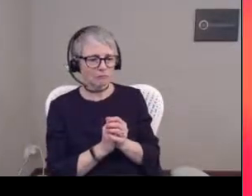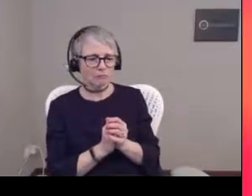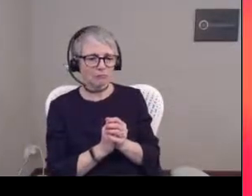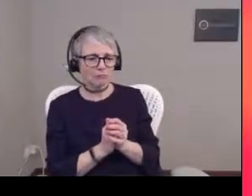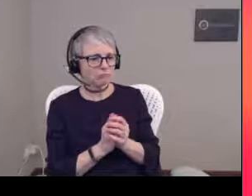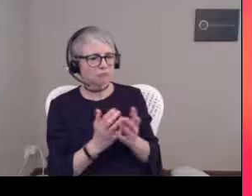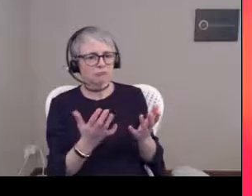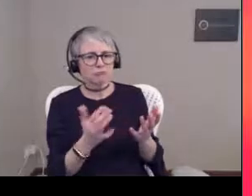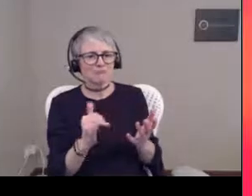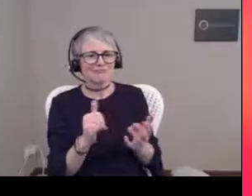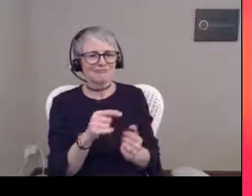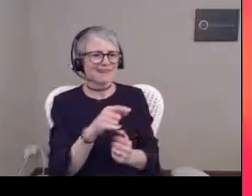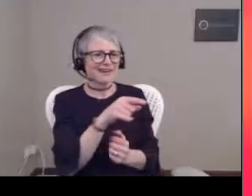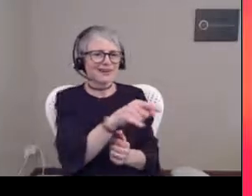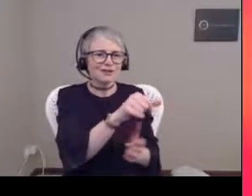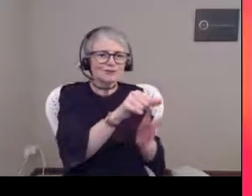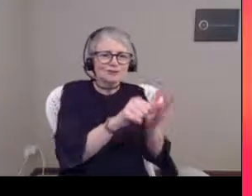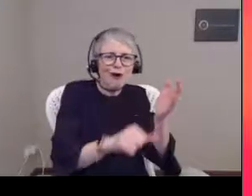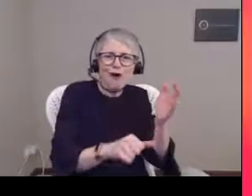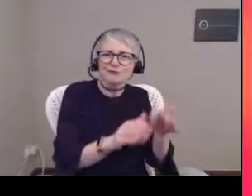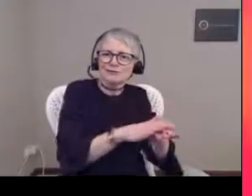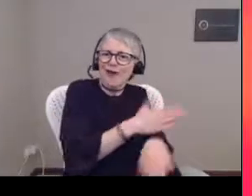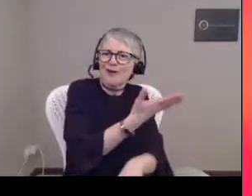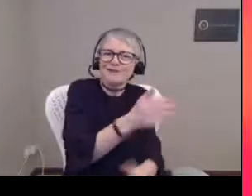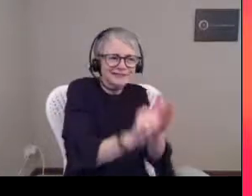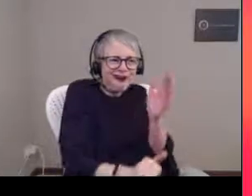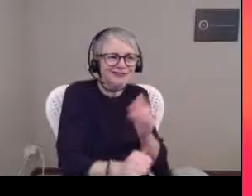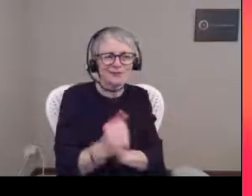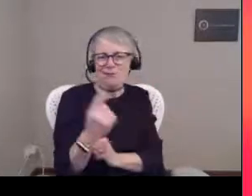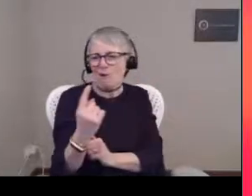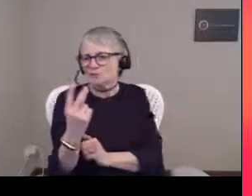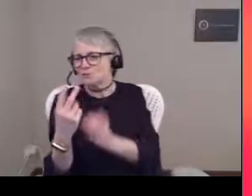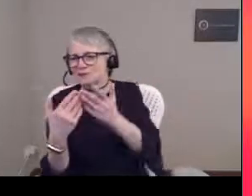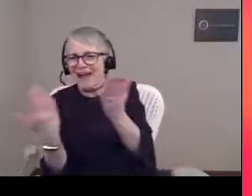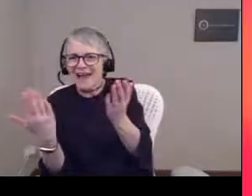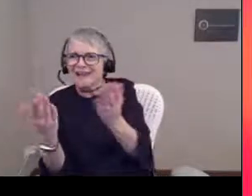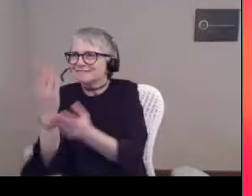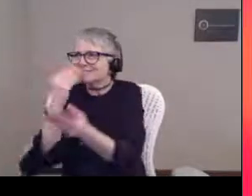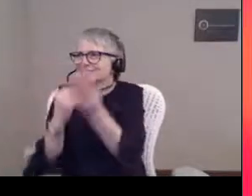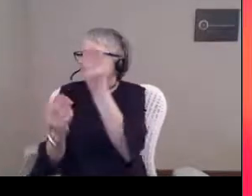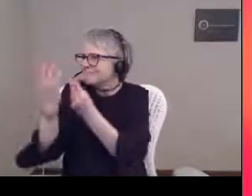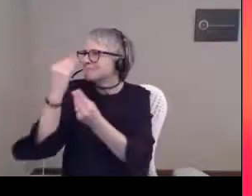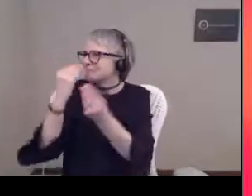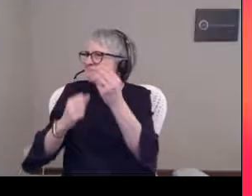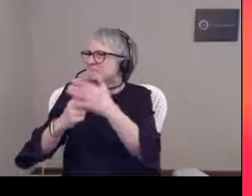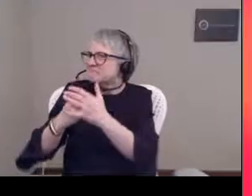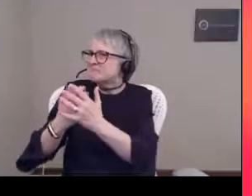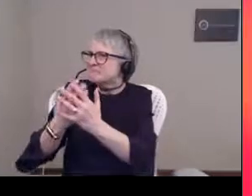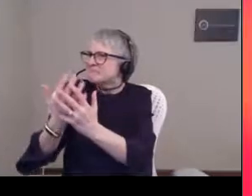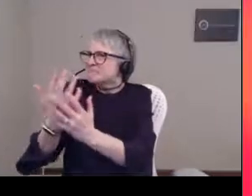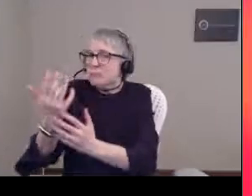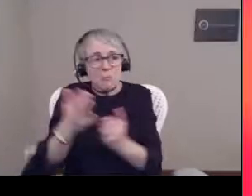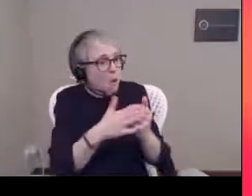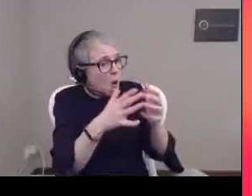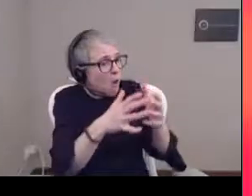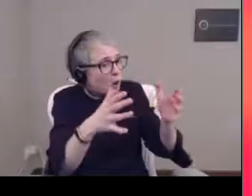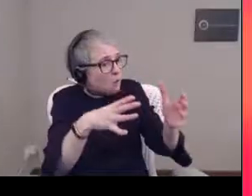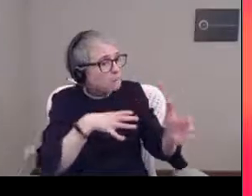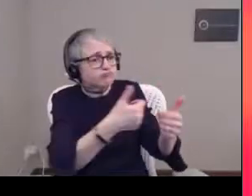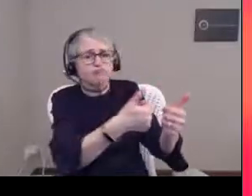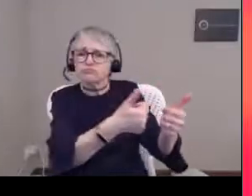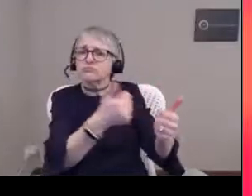world of ITV and do initially 2 or 3 days to build your knowledge and take it from there. Oh, it's fantastic. I